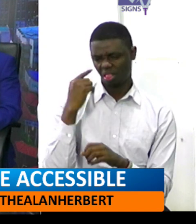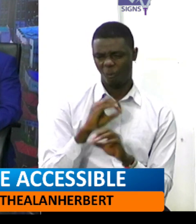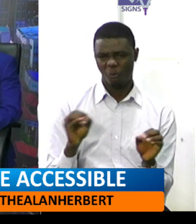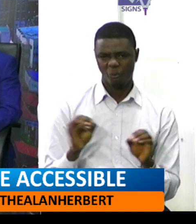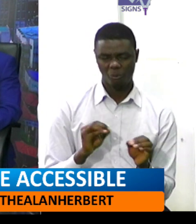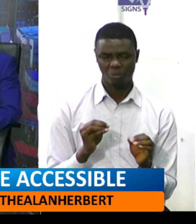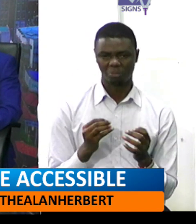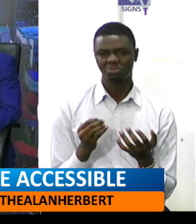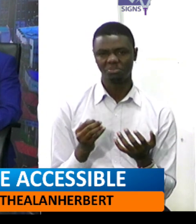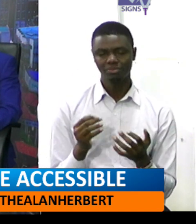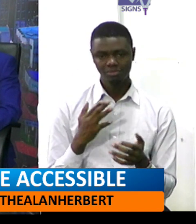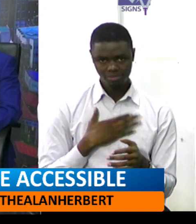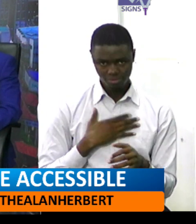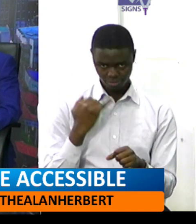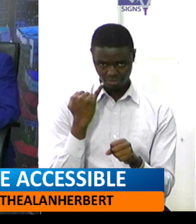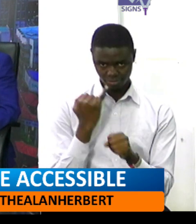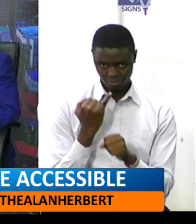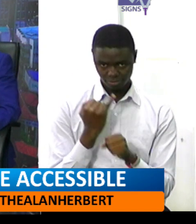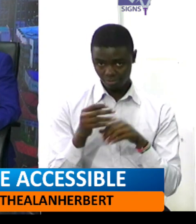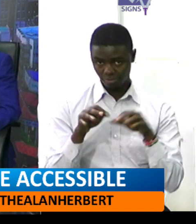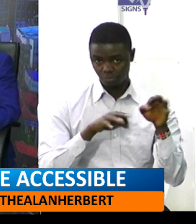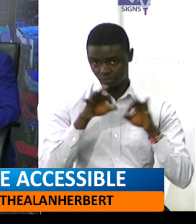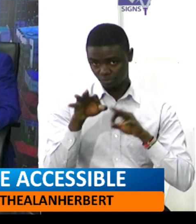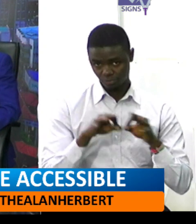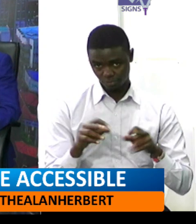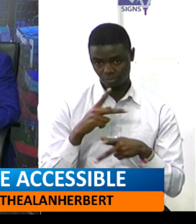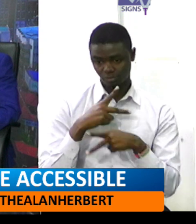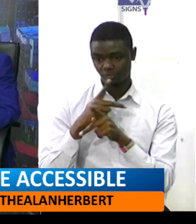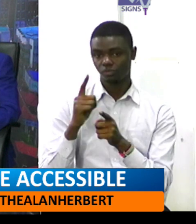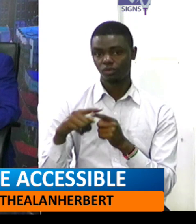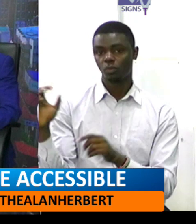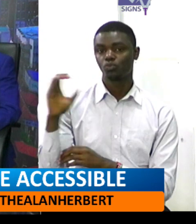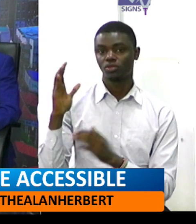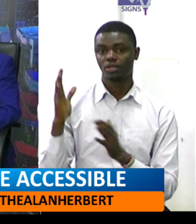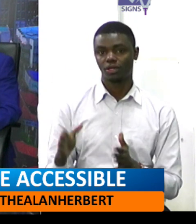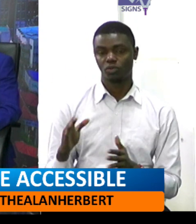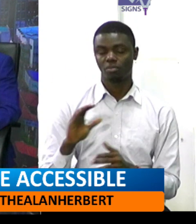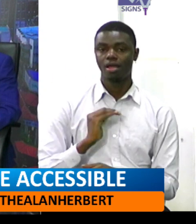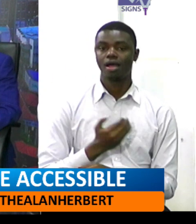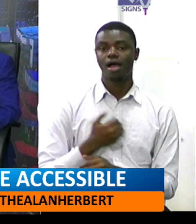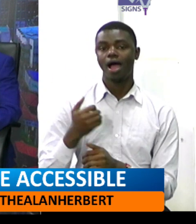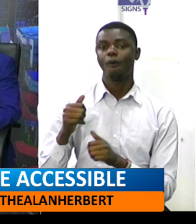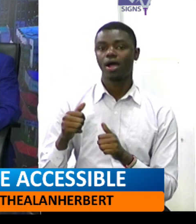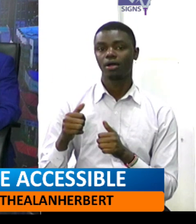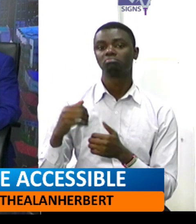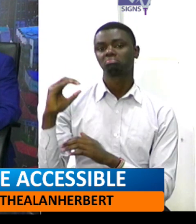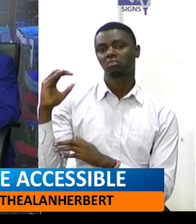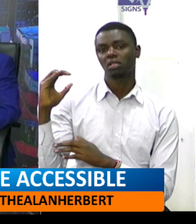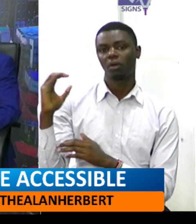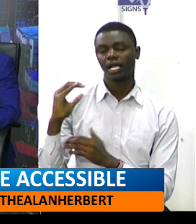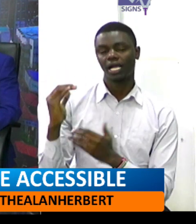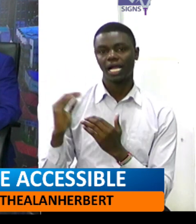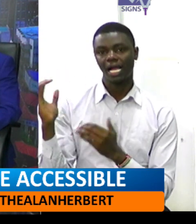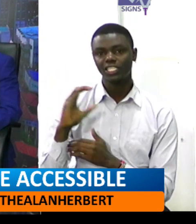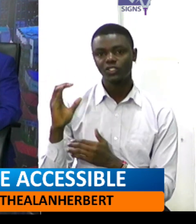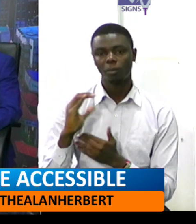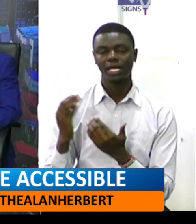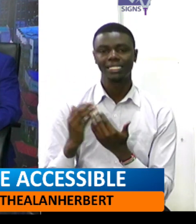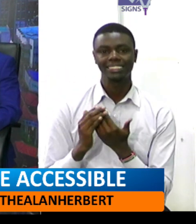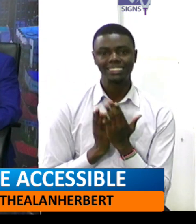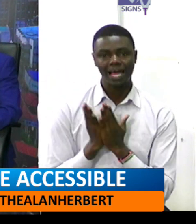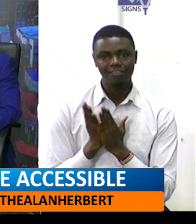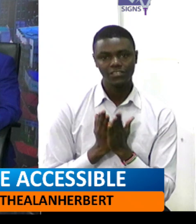So our job is to explain the product to the customer. Our agents will explain the product to the customer, and the